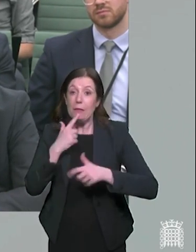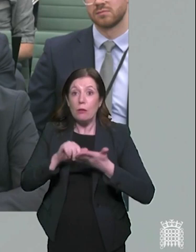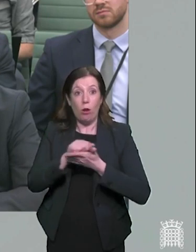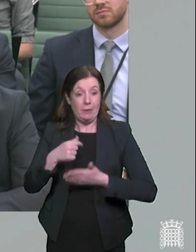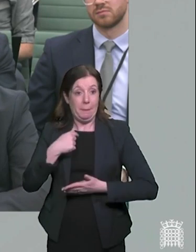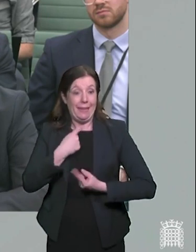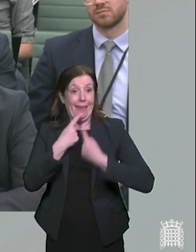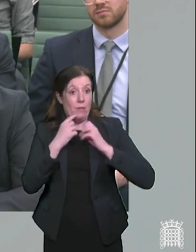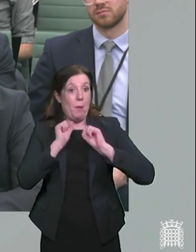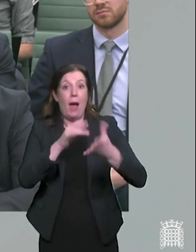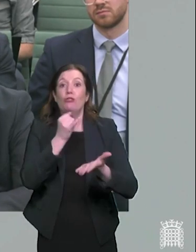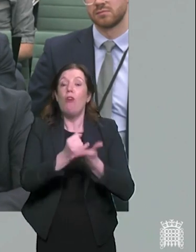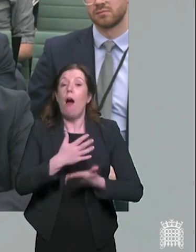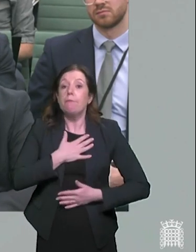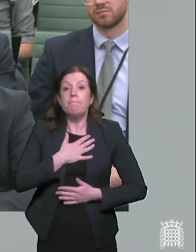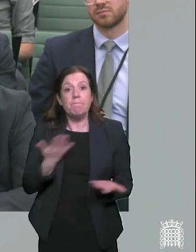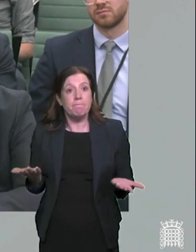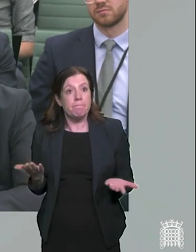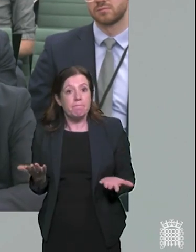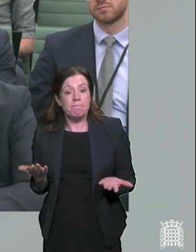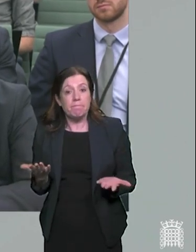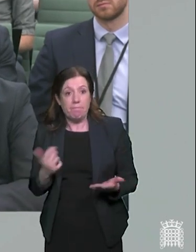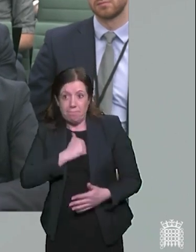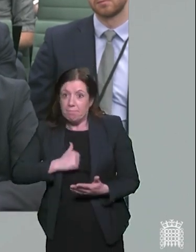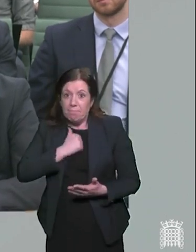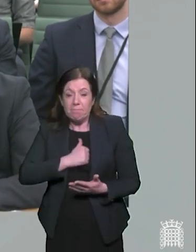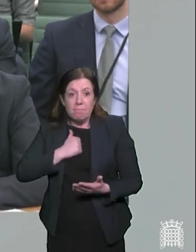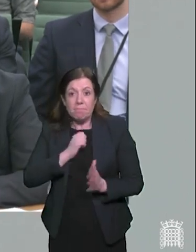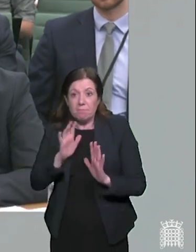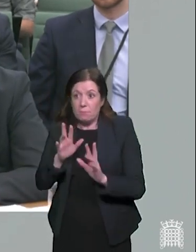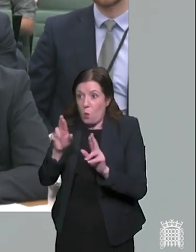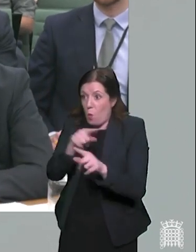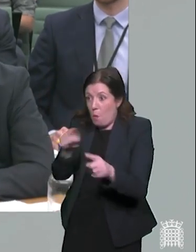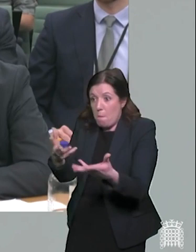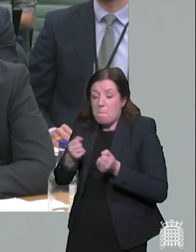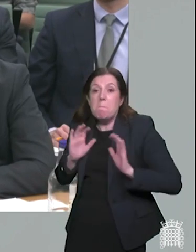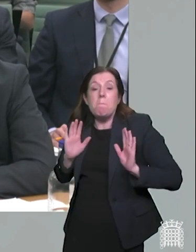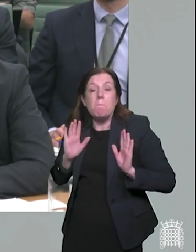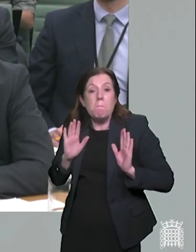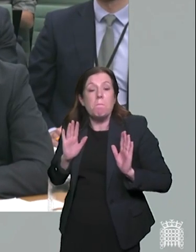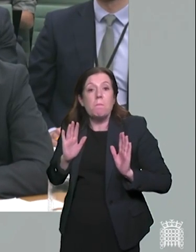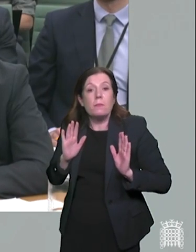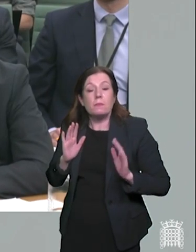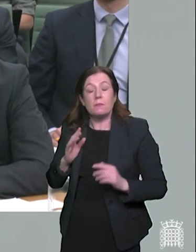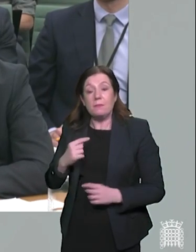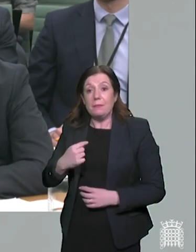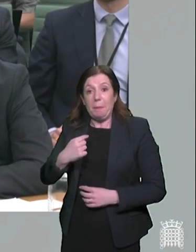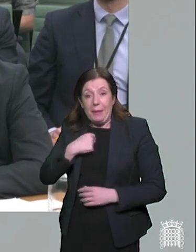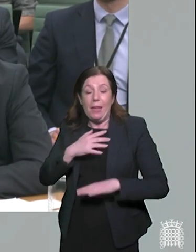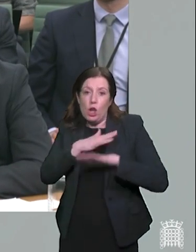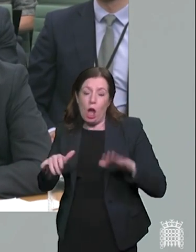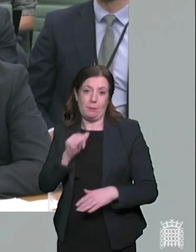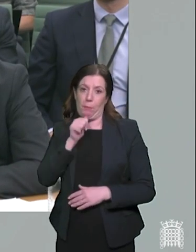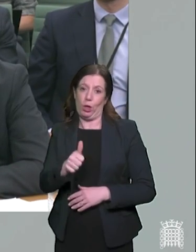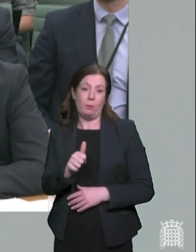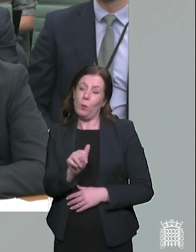inadvertently misleading the House, and I hope the committee understands that. But it was not deliberate. It was